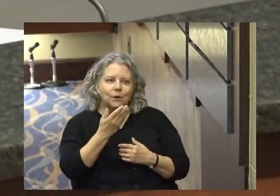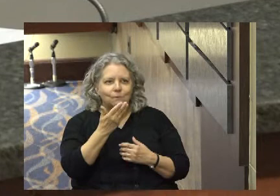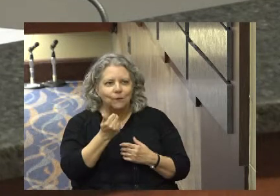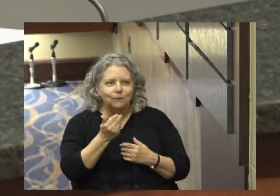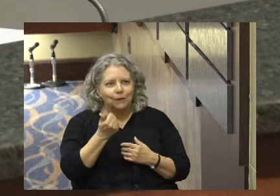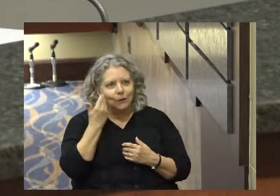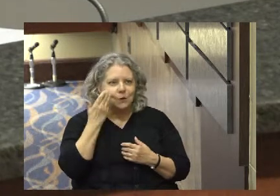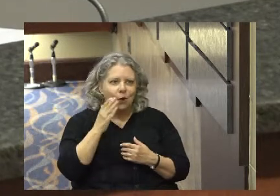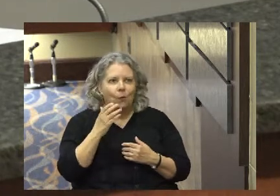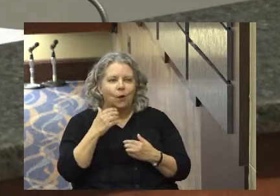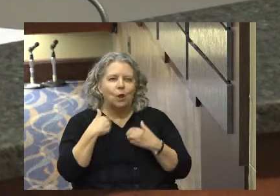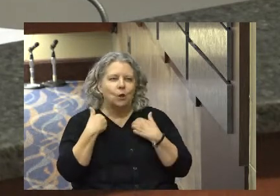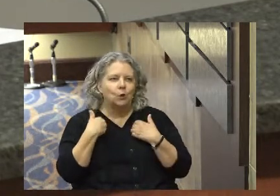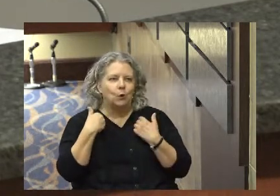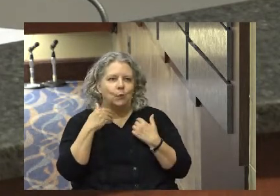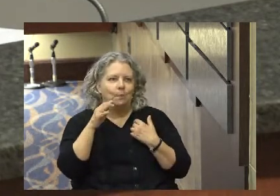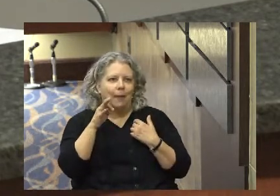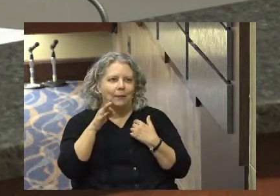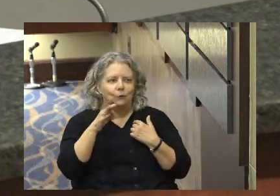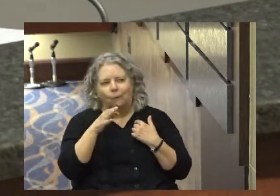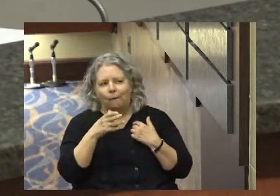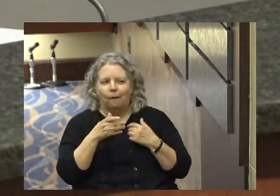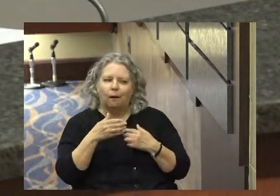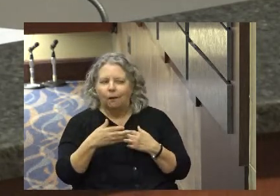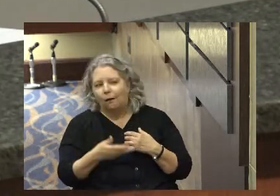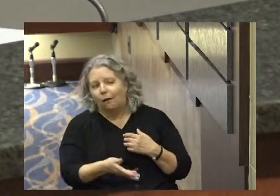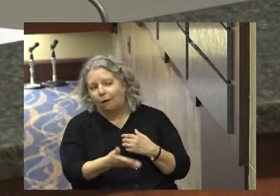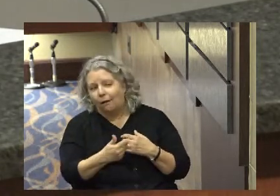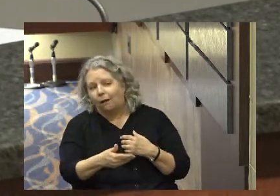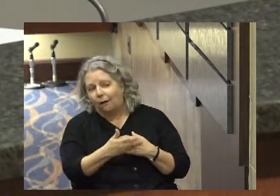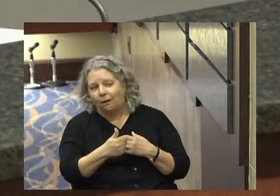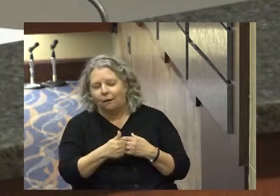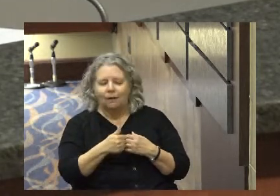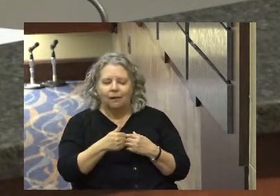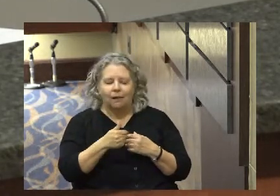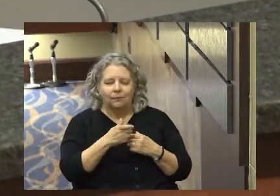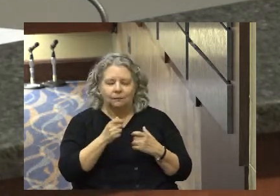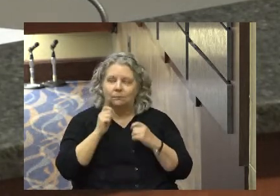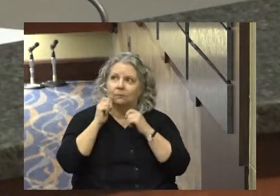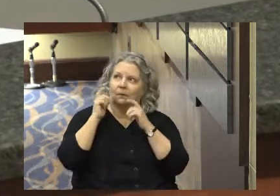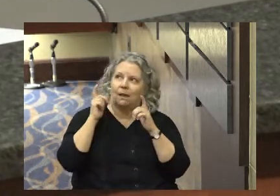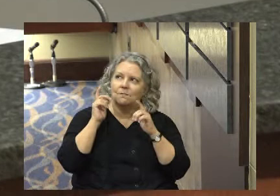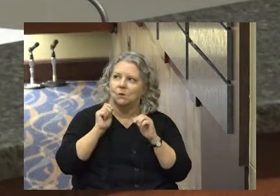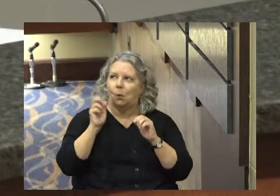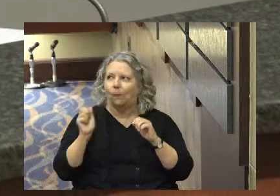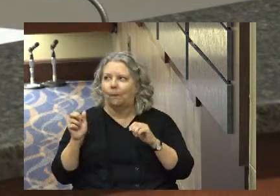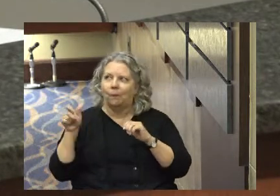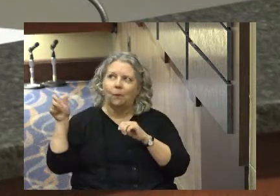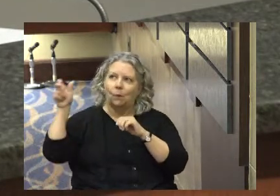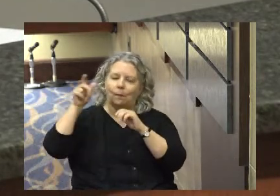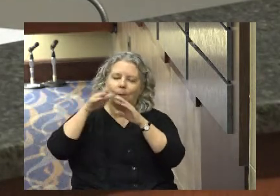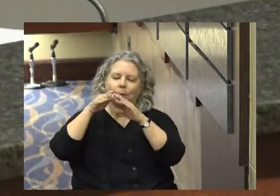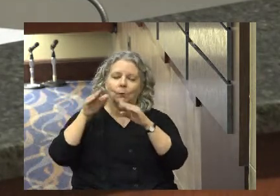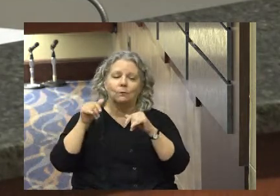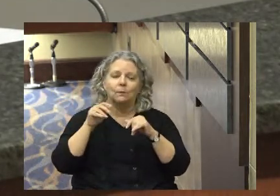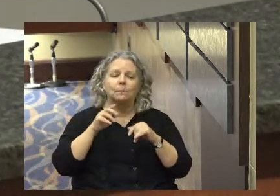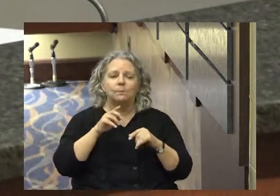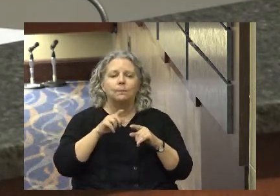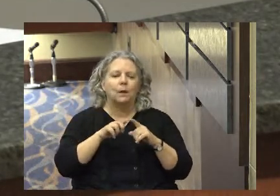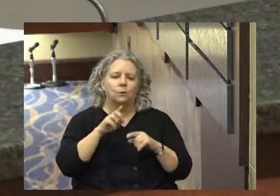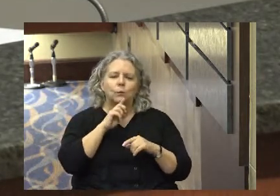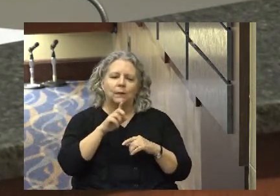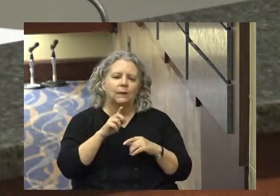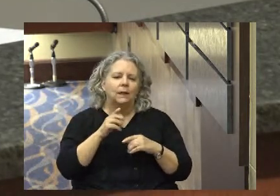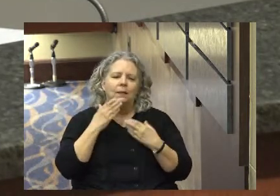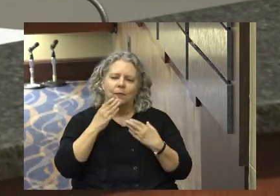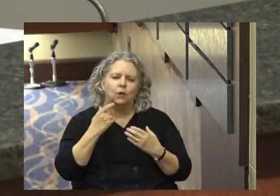sun. But I love the way that y'all leverage both volunteers and your incredibly skilled staff to really support strong, healthy neighborhoods. So thanks